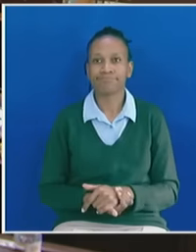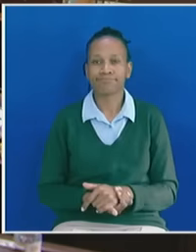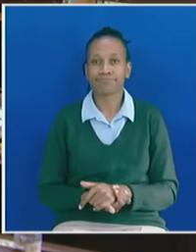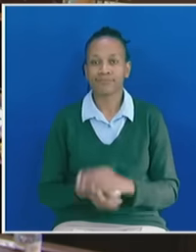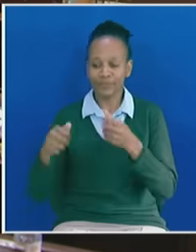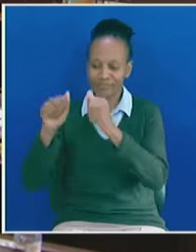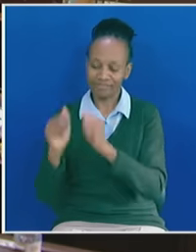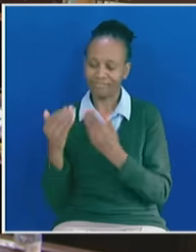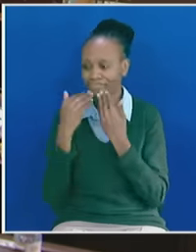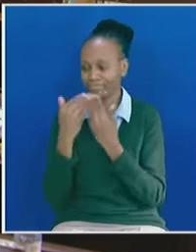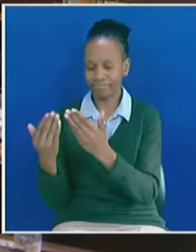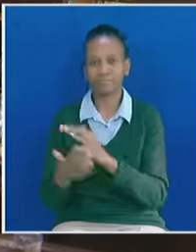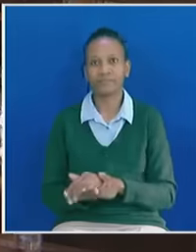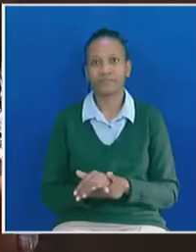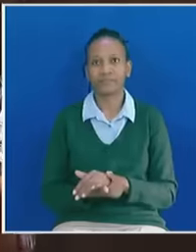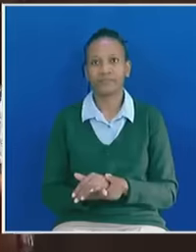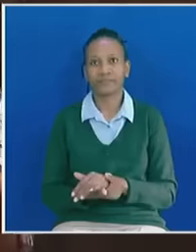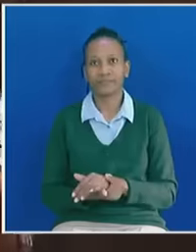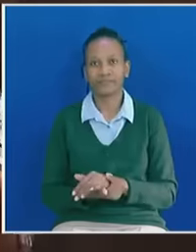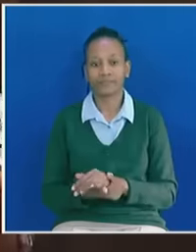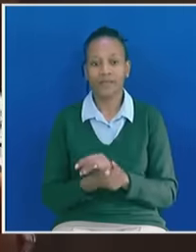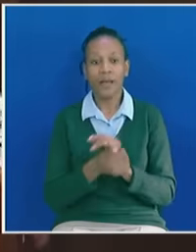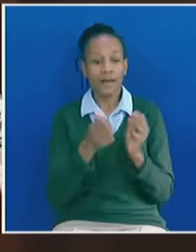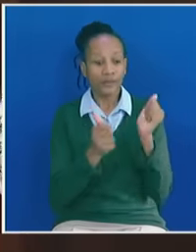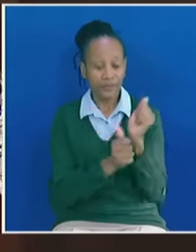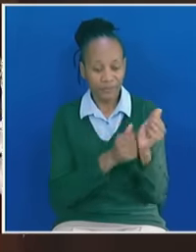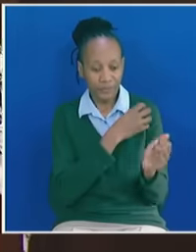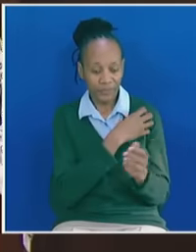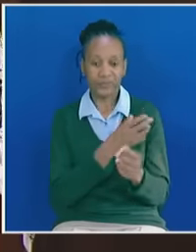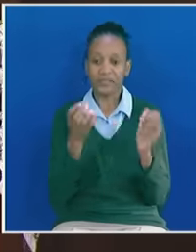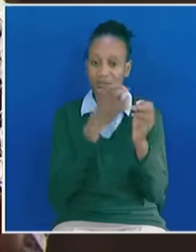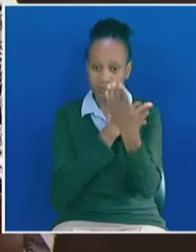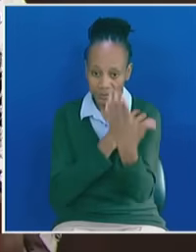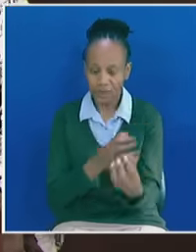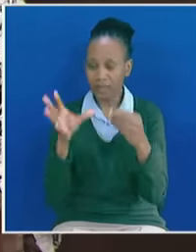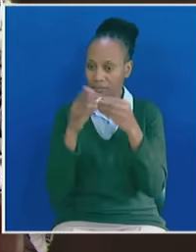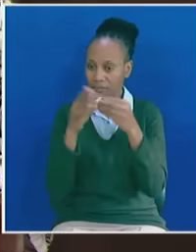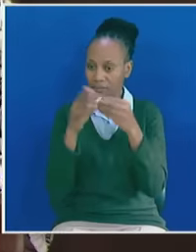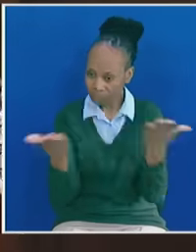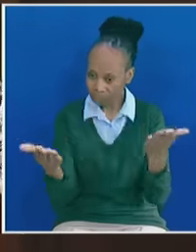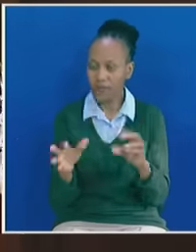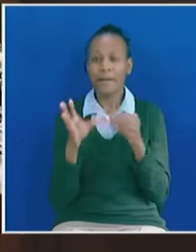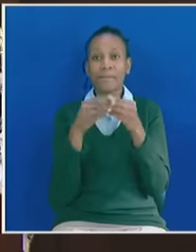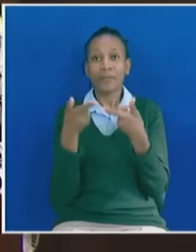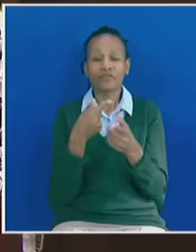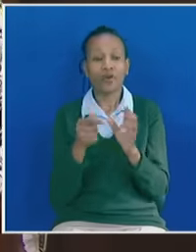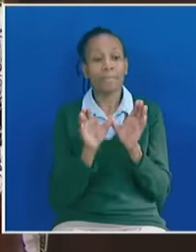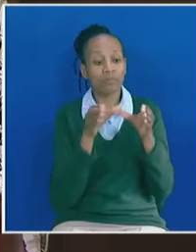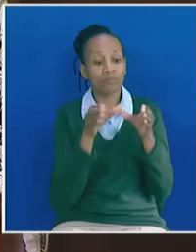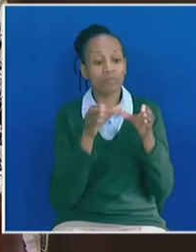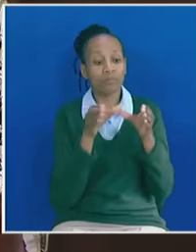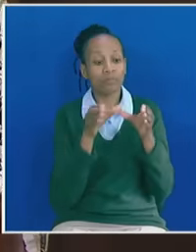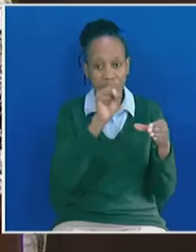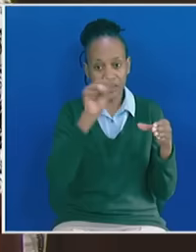Thank you, Chairperson. Chairperson, Ministers and Deputy Ministers, Honorable Members, Members of State Security led by